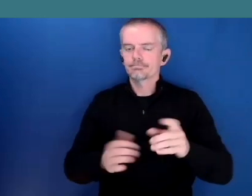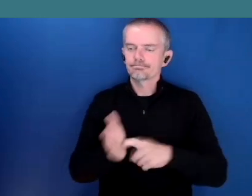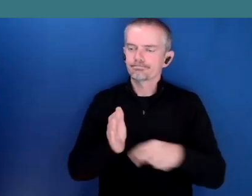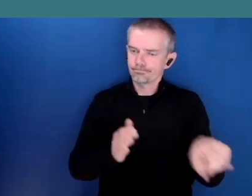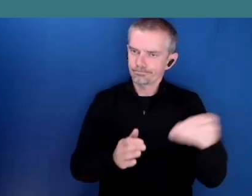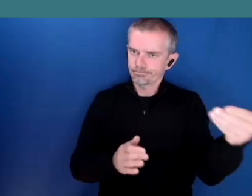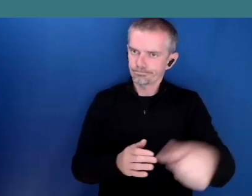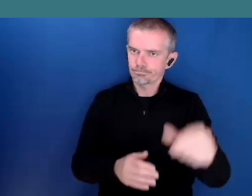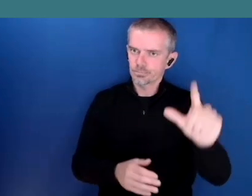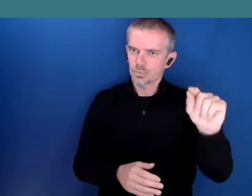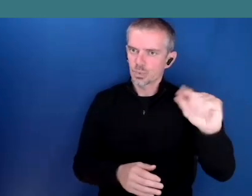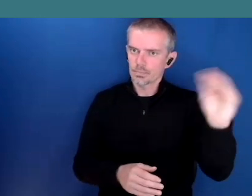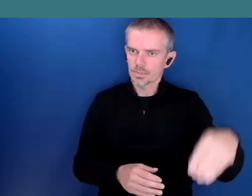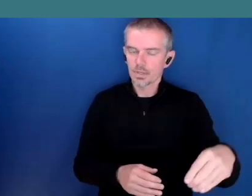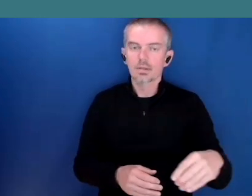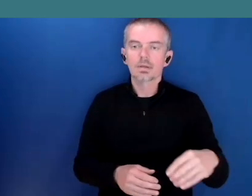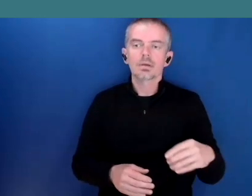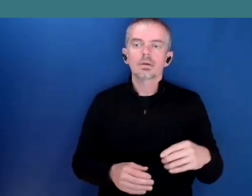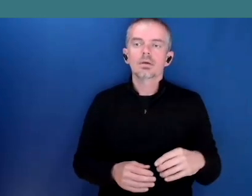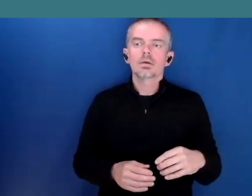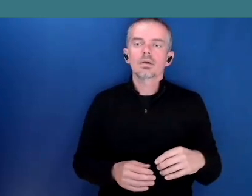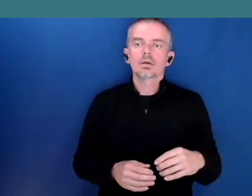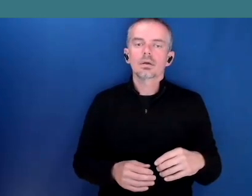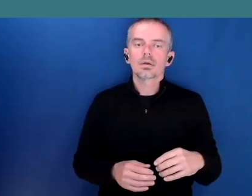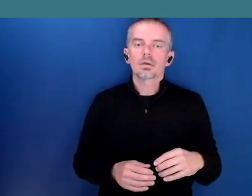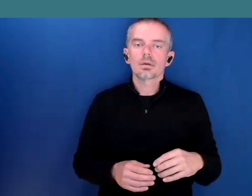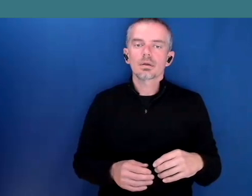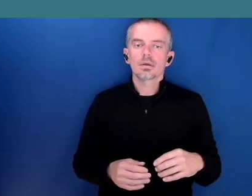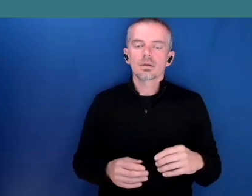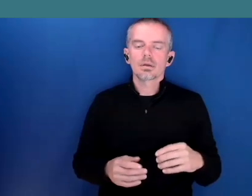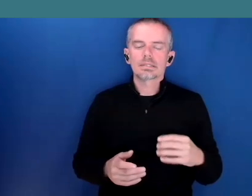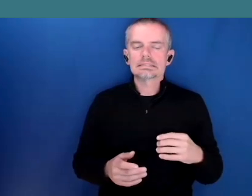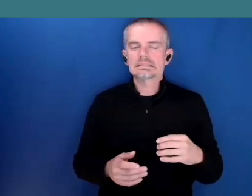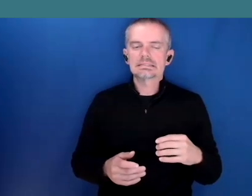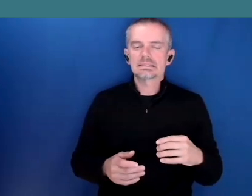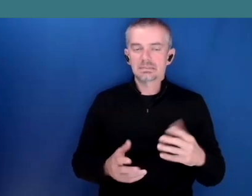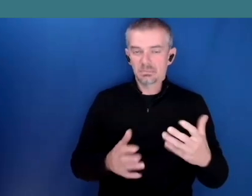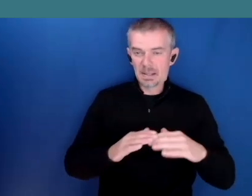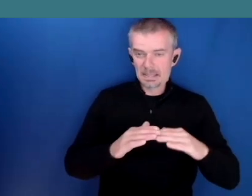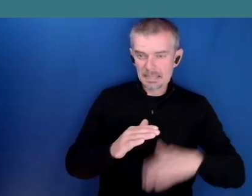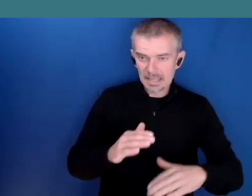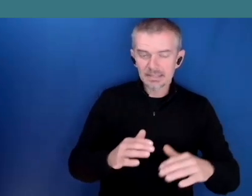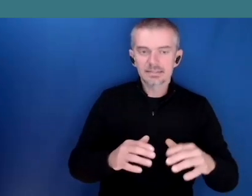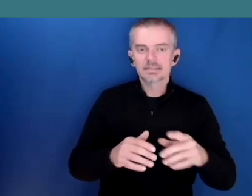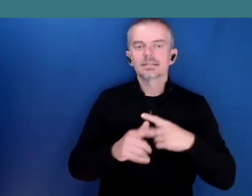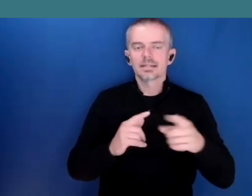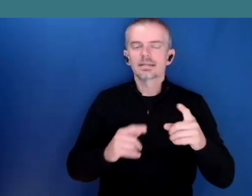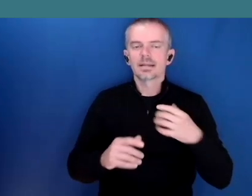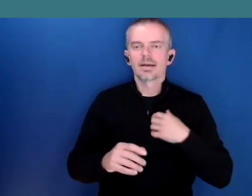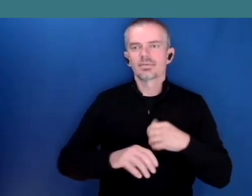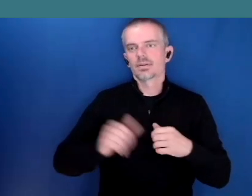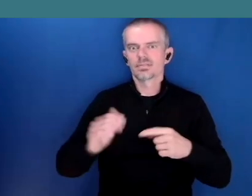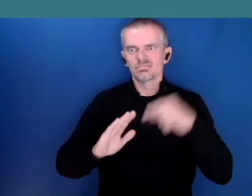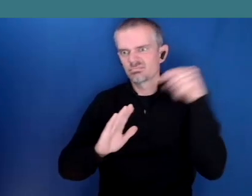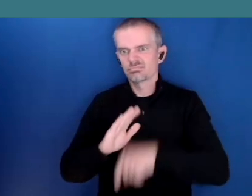And if we wanted to assess anything less than that, then it required an extensive deviation process.